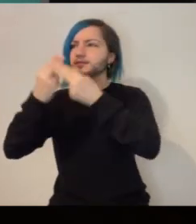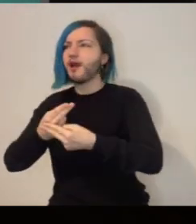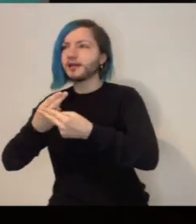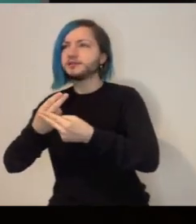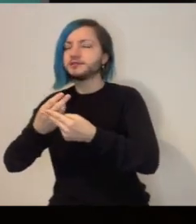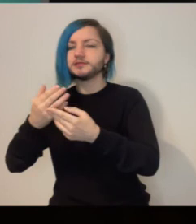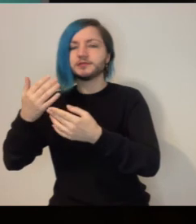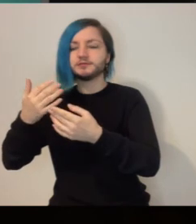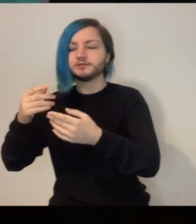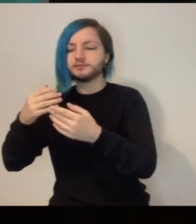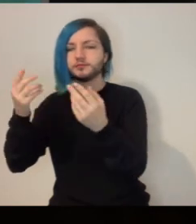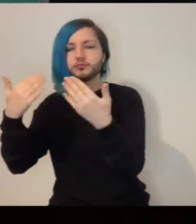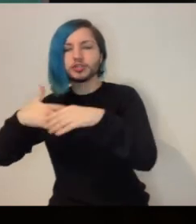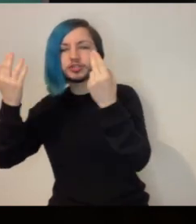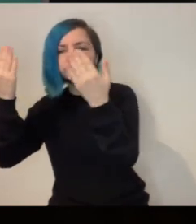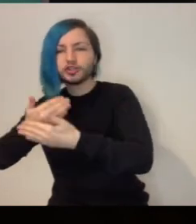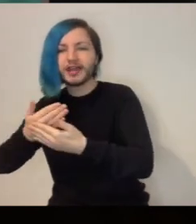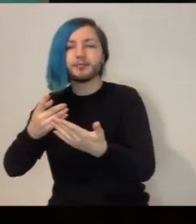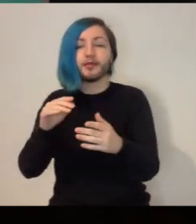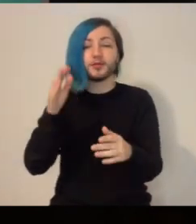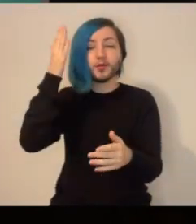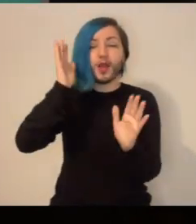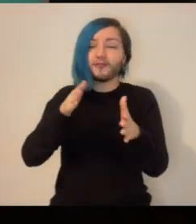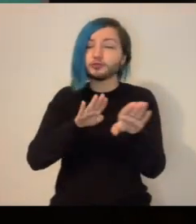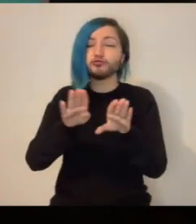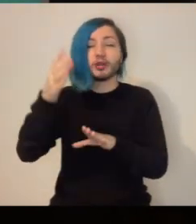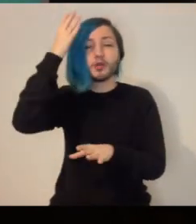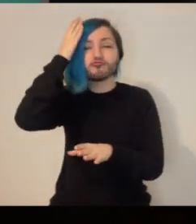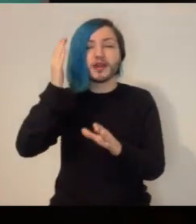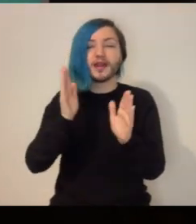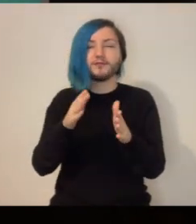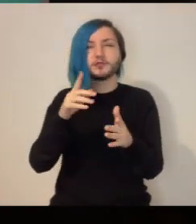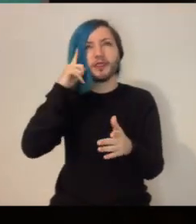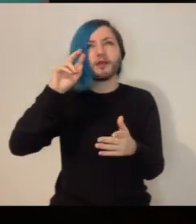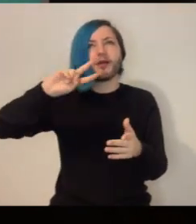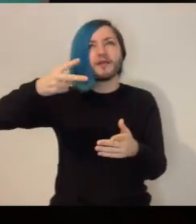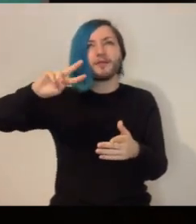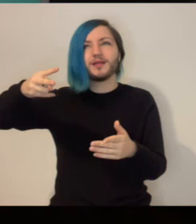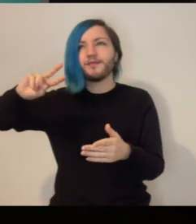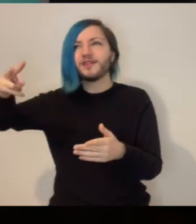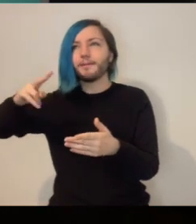But you have to really train your brain to keep thinking flip, flip, like a negative, like a photographic negative.